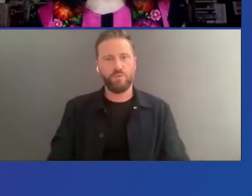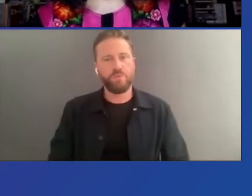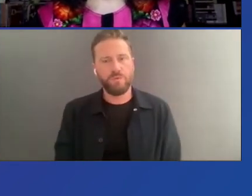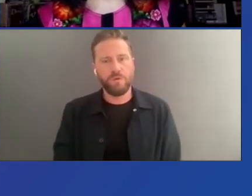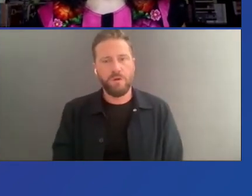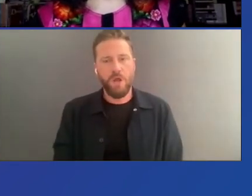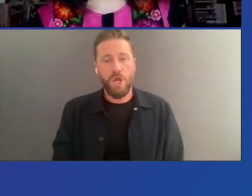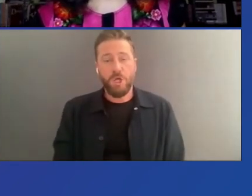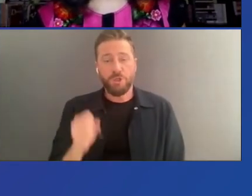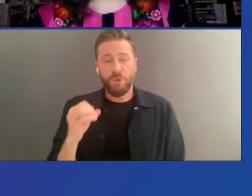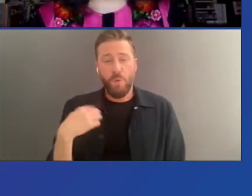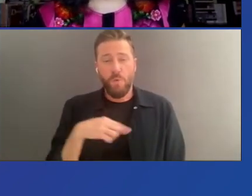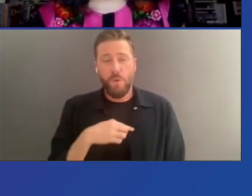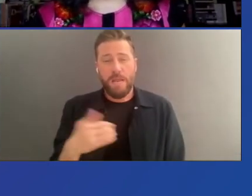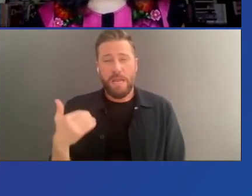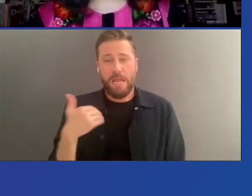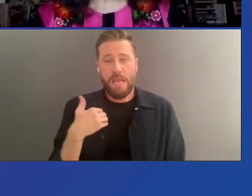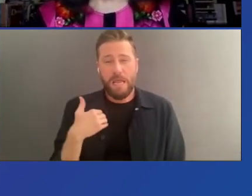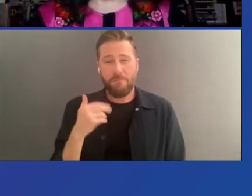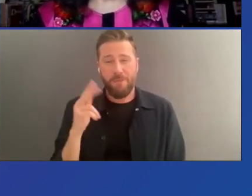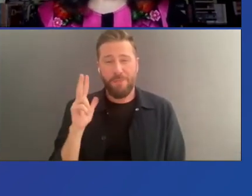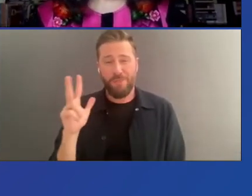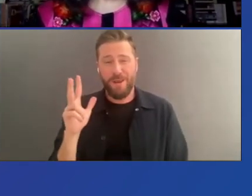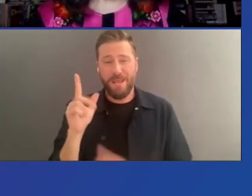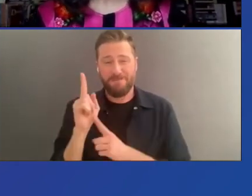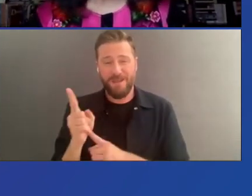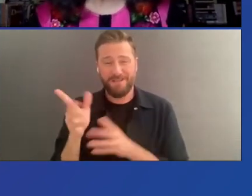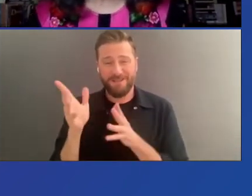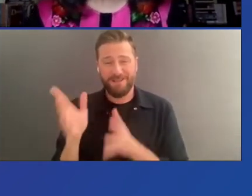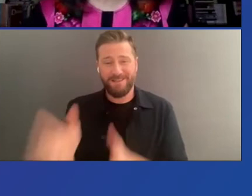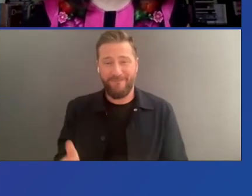we have about 3 minutes remaining.